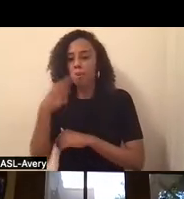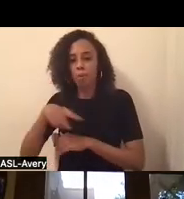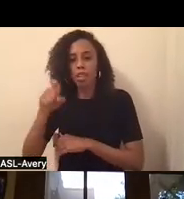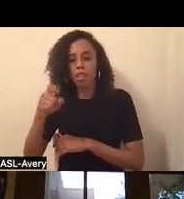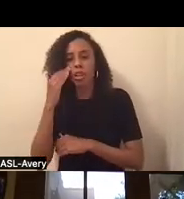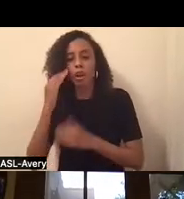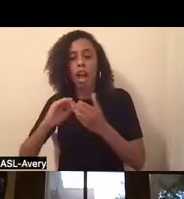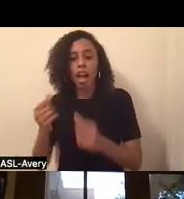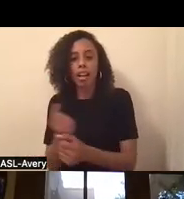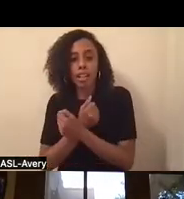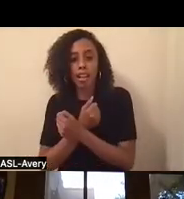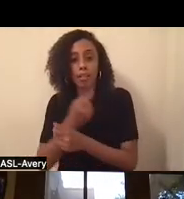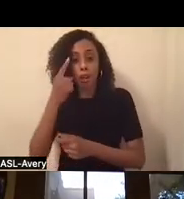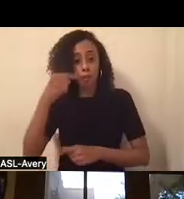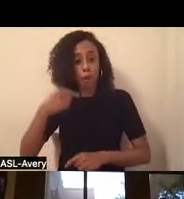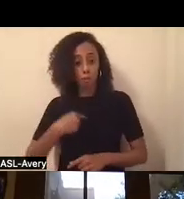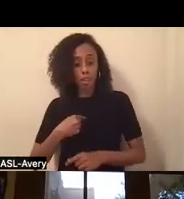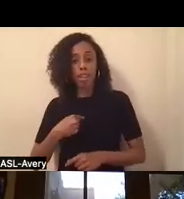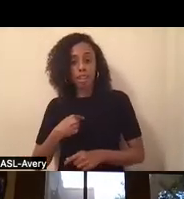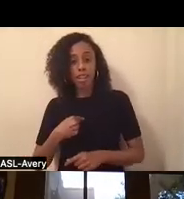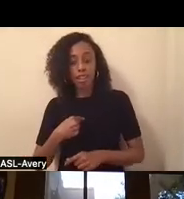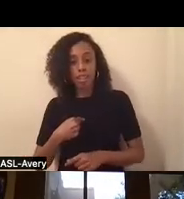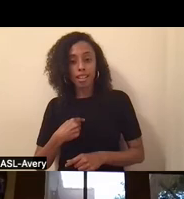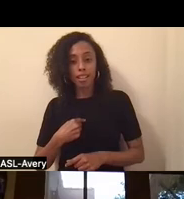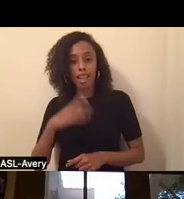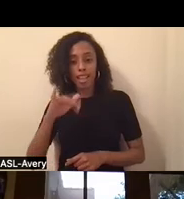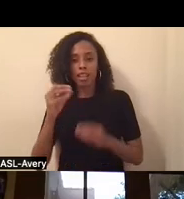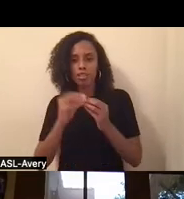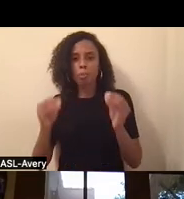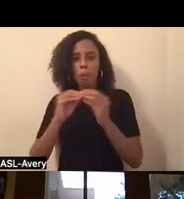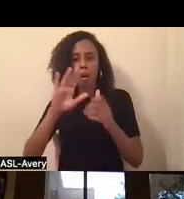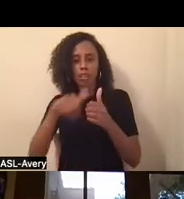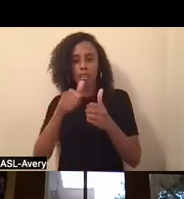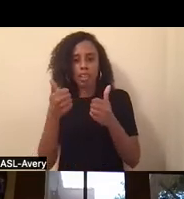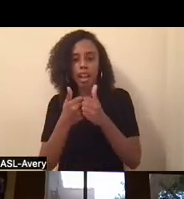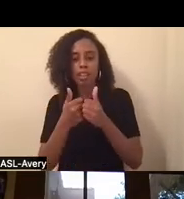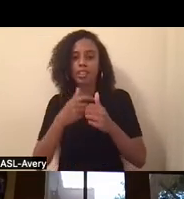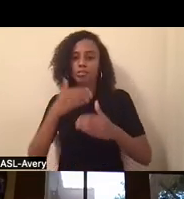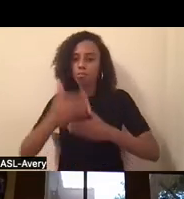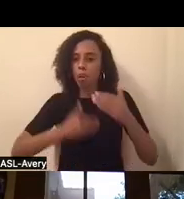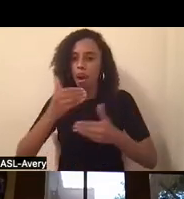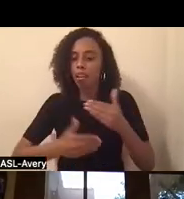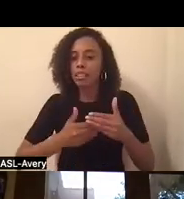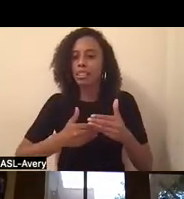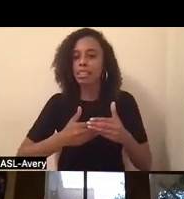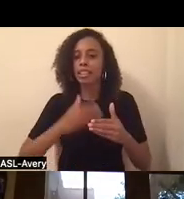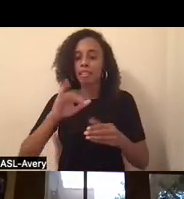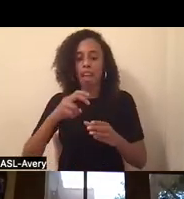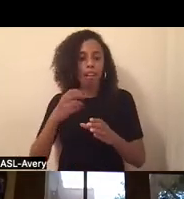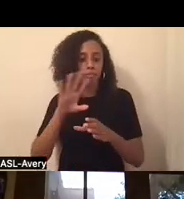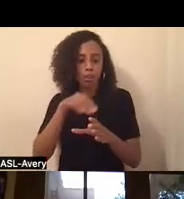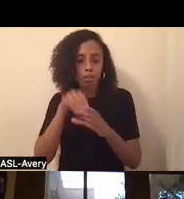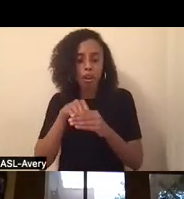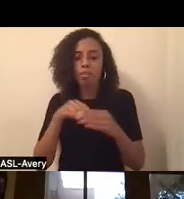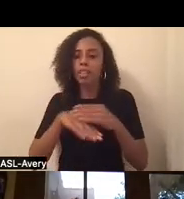for me, that's been actually a more challenging process than engaging in justice work. And